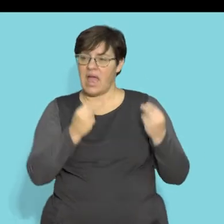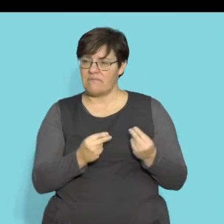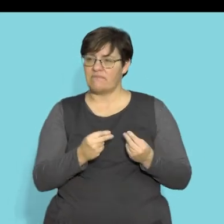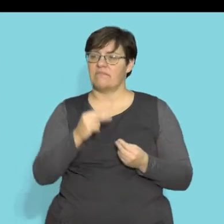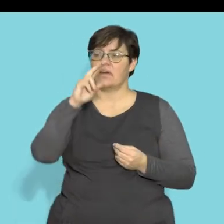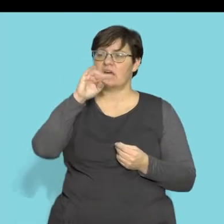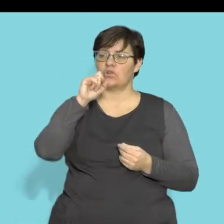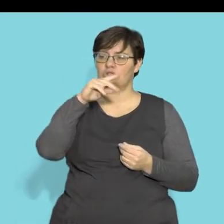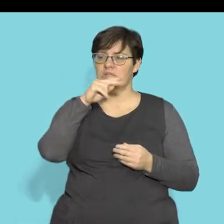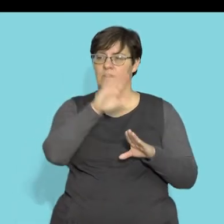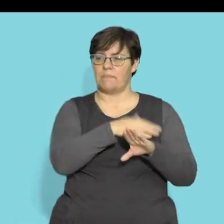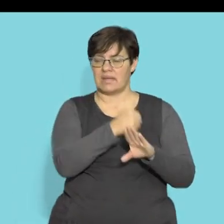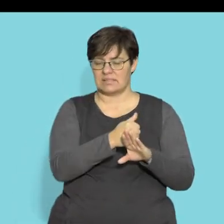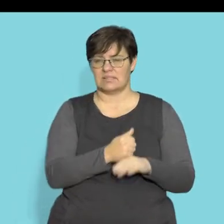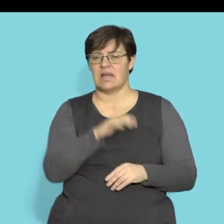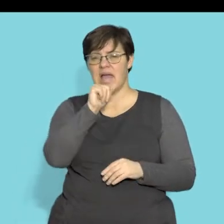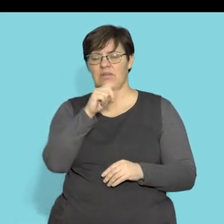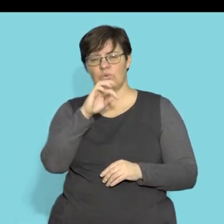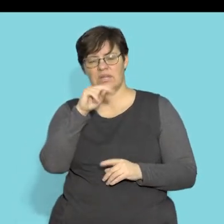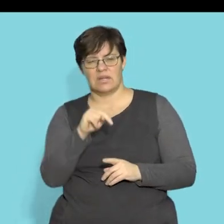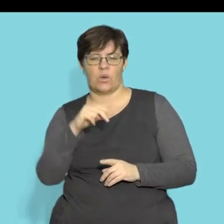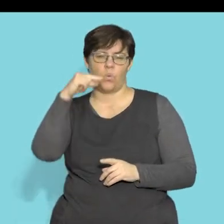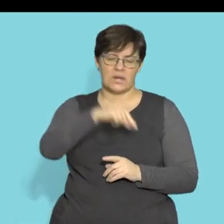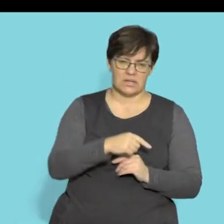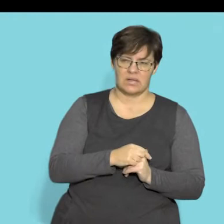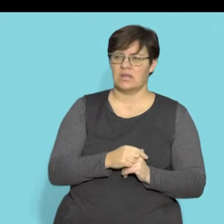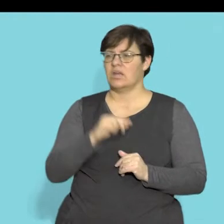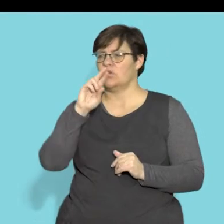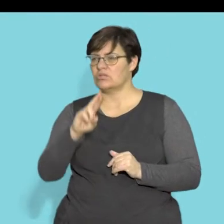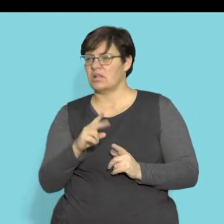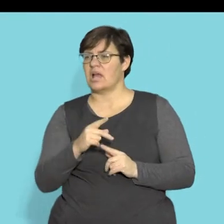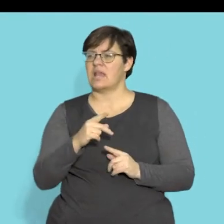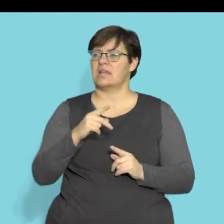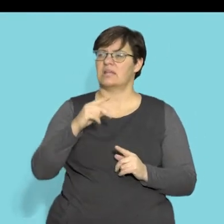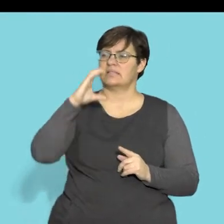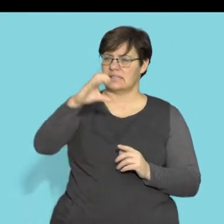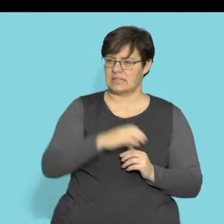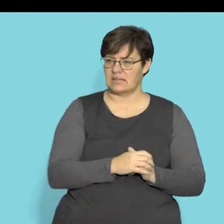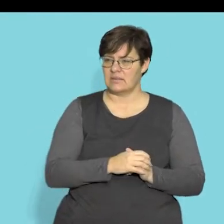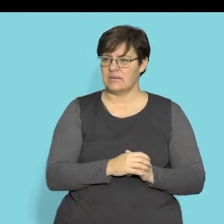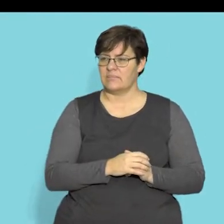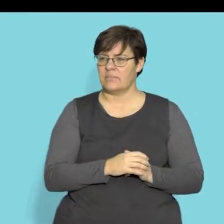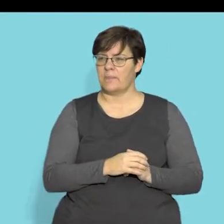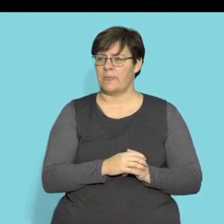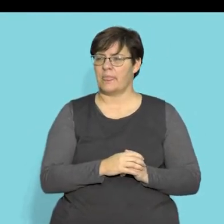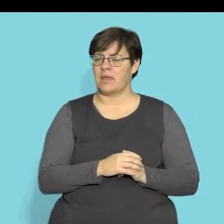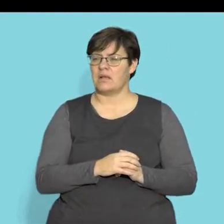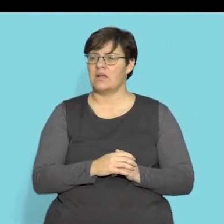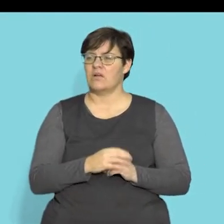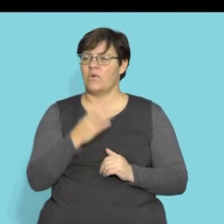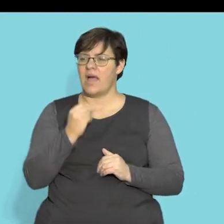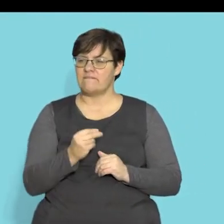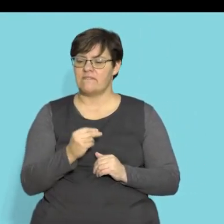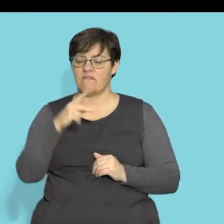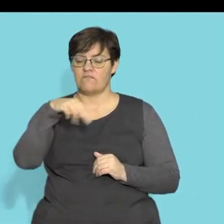nitrogenous bases, which I mentioned are your adenine, guanine, uracil, and cytosine. Mention the fact that